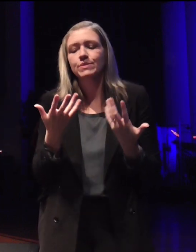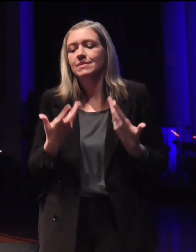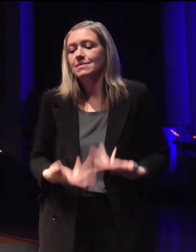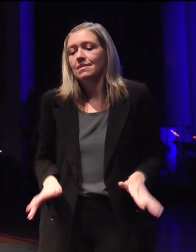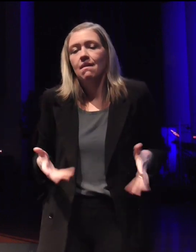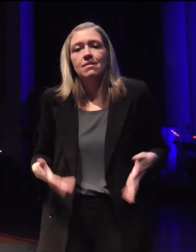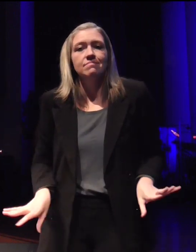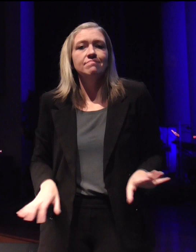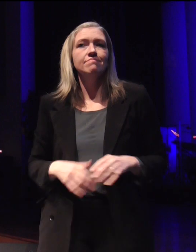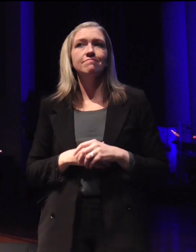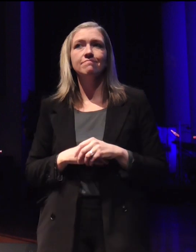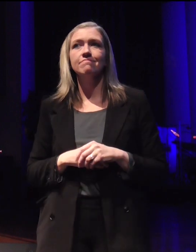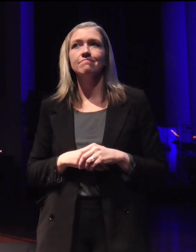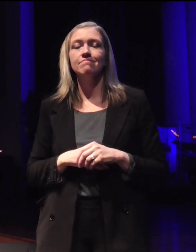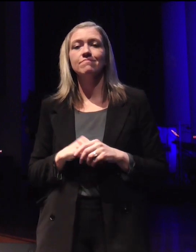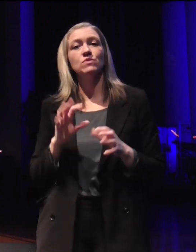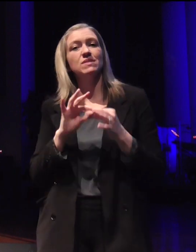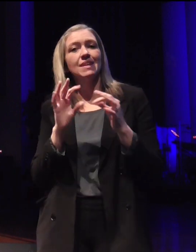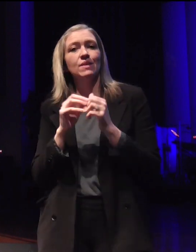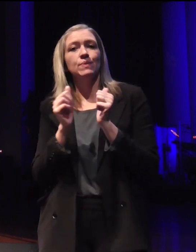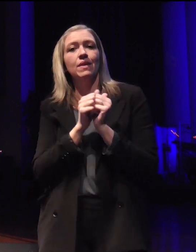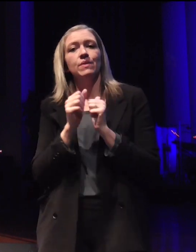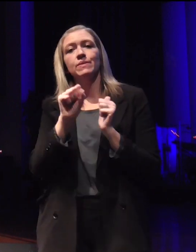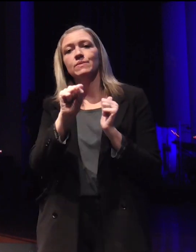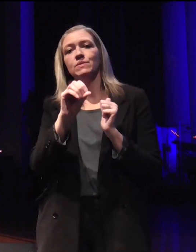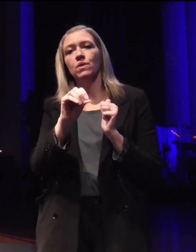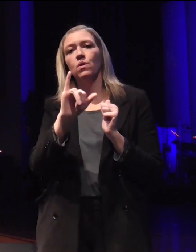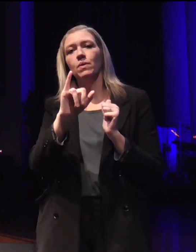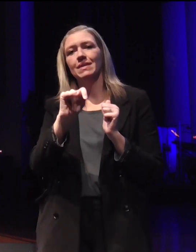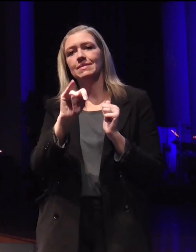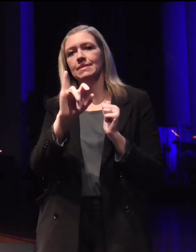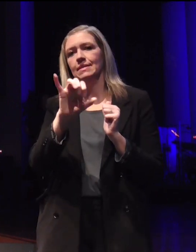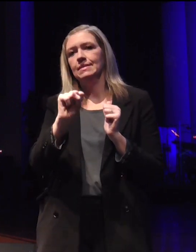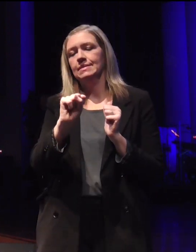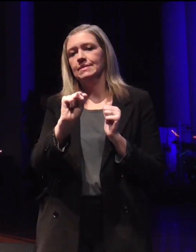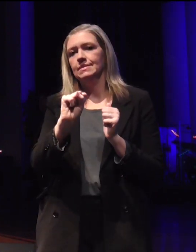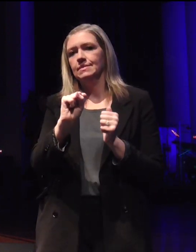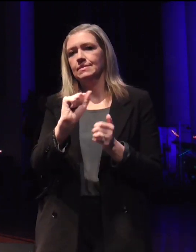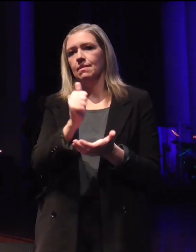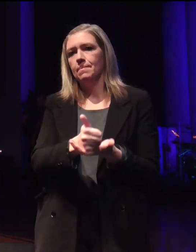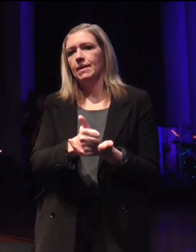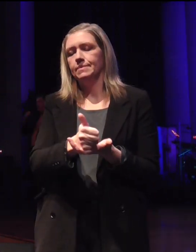done. And we say together, and so it is. Amen.